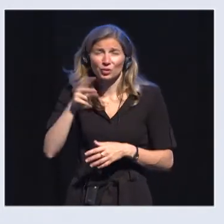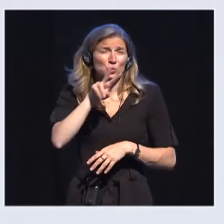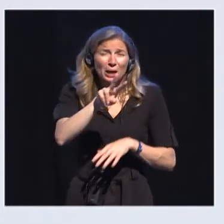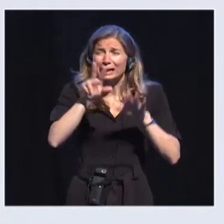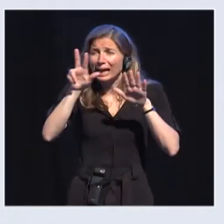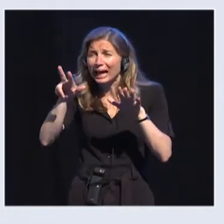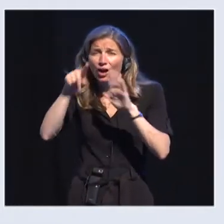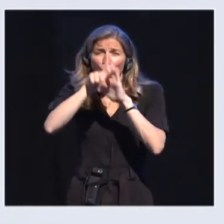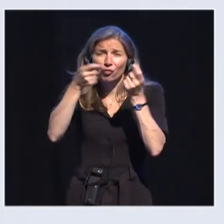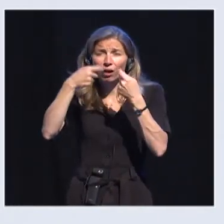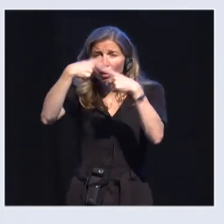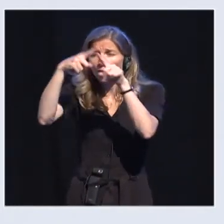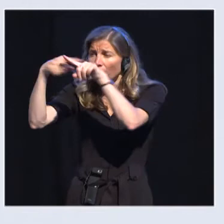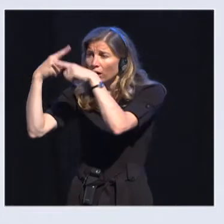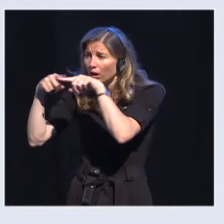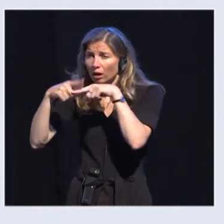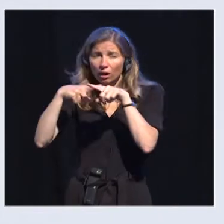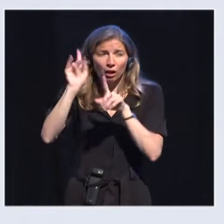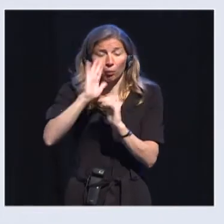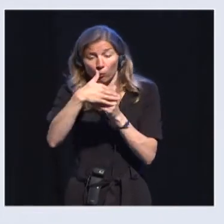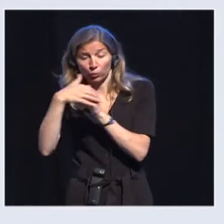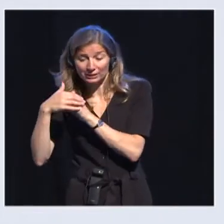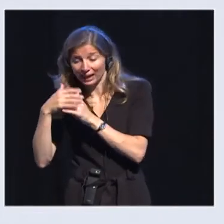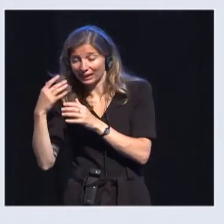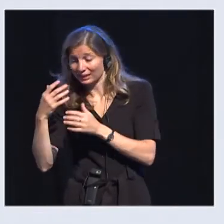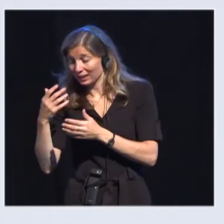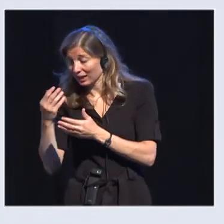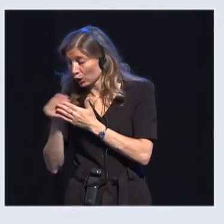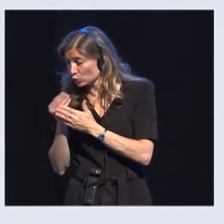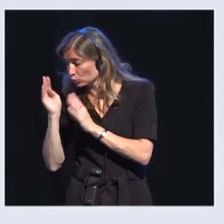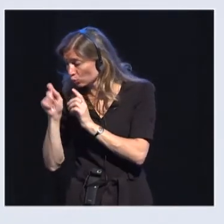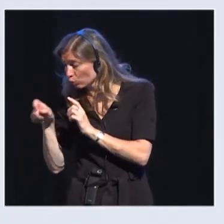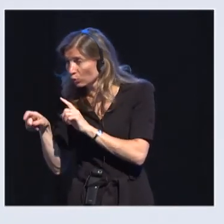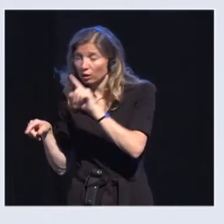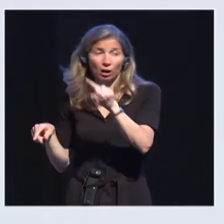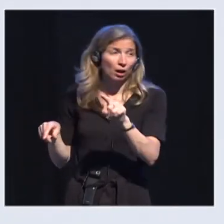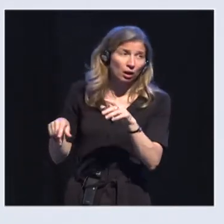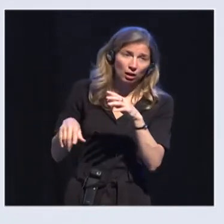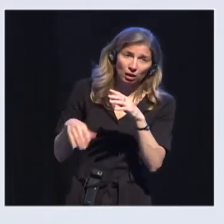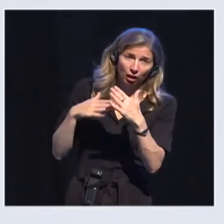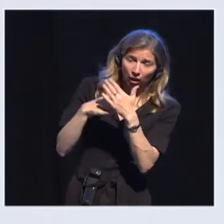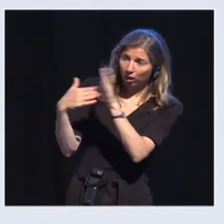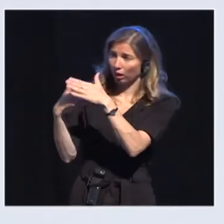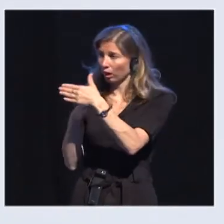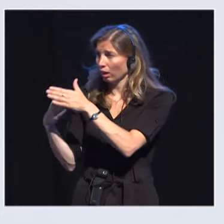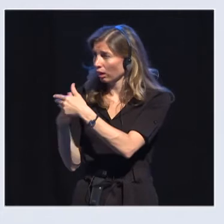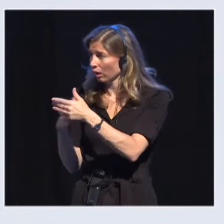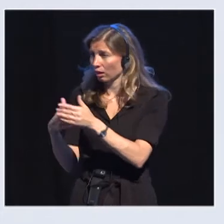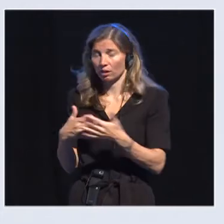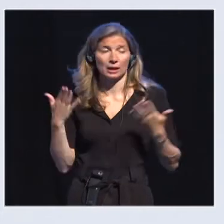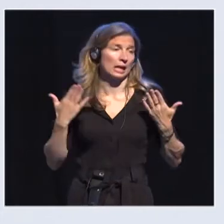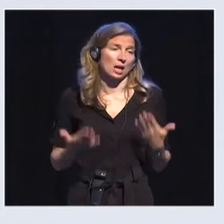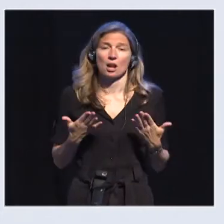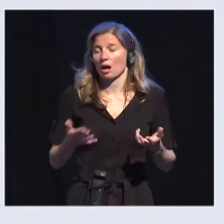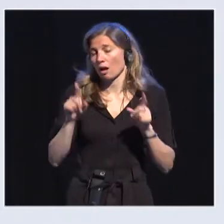and how they are protecting consumers in some countries and what kind of obligations those businesses are getting from those different